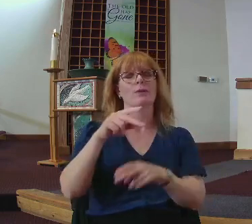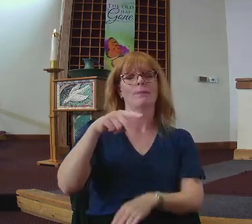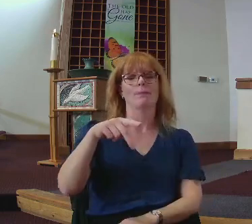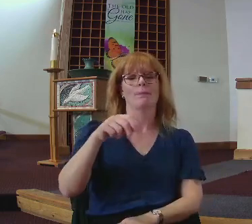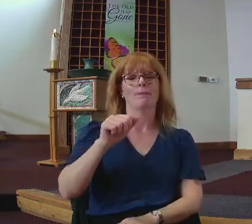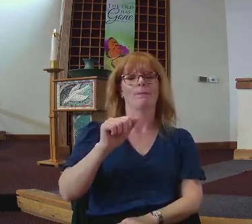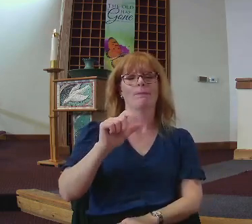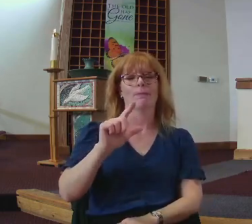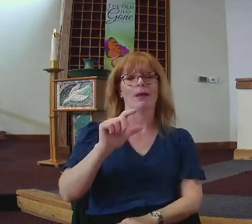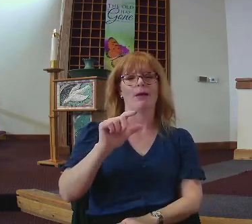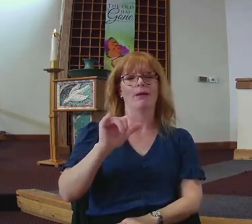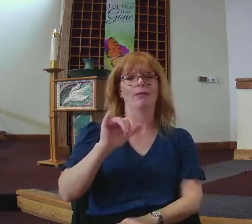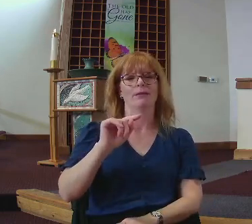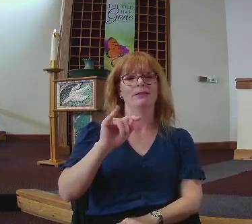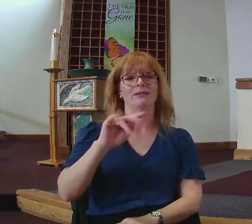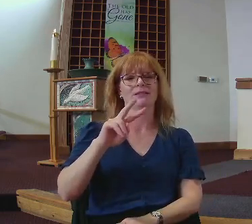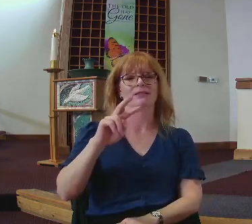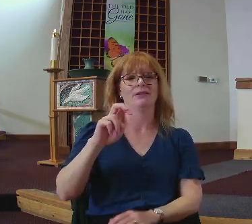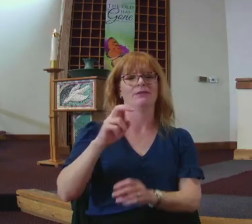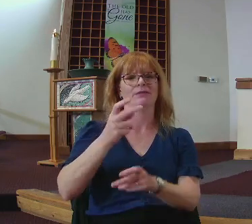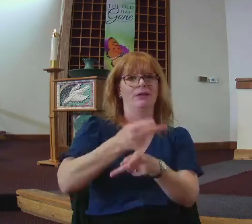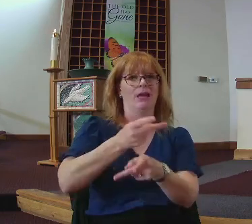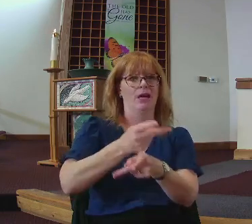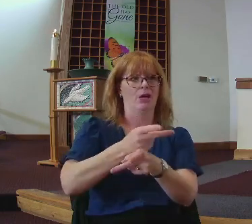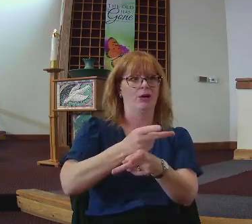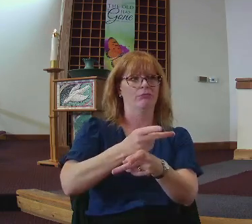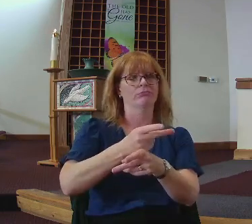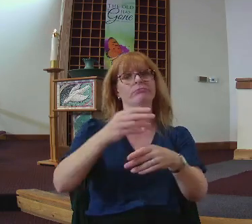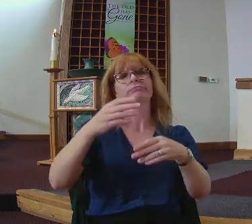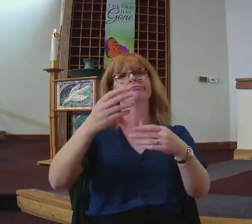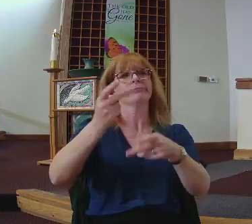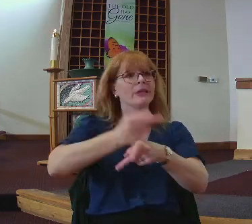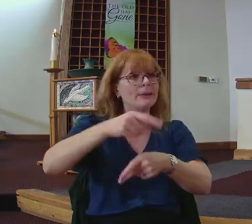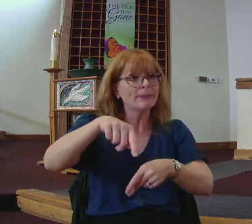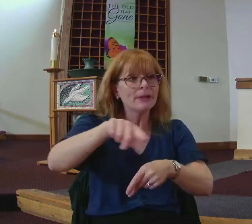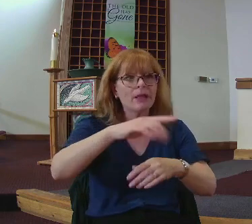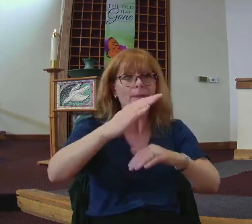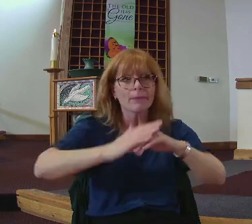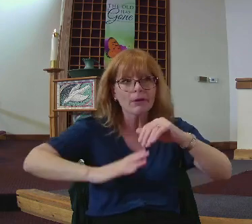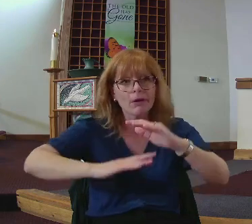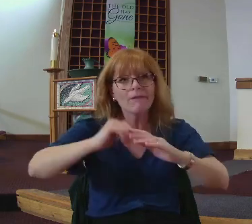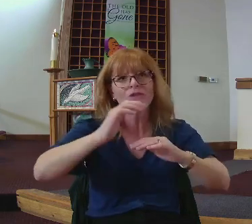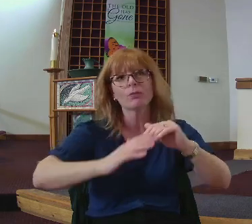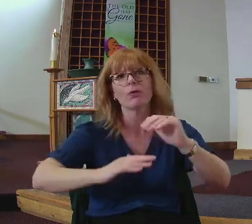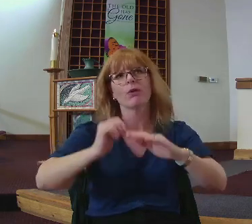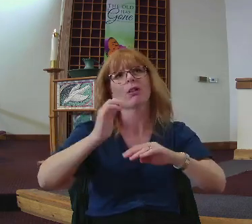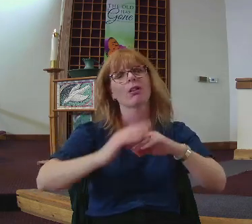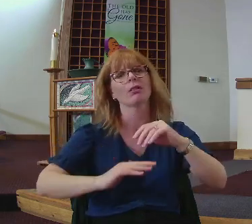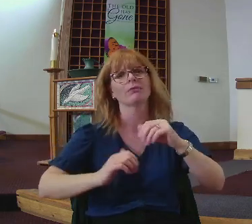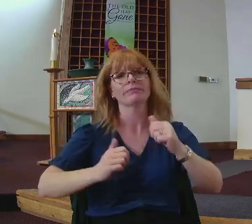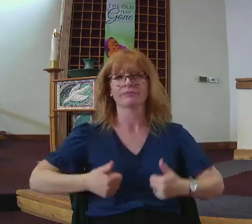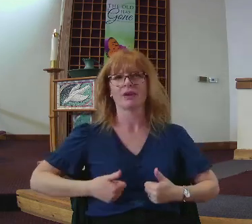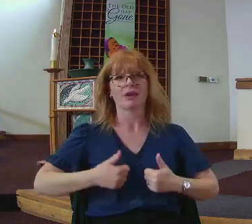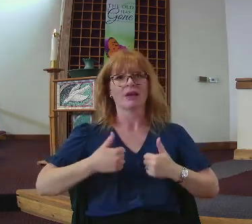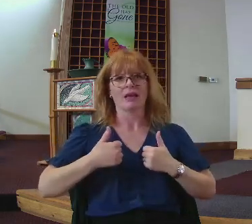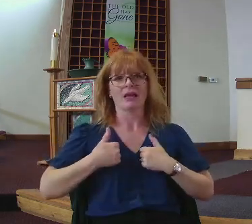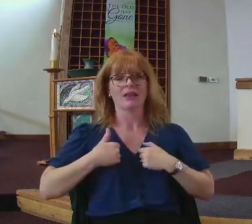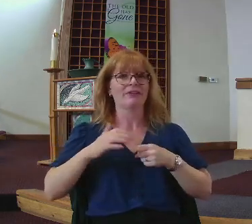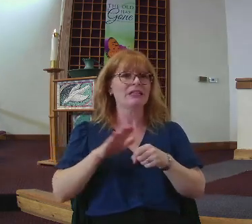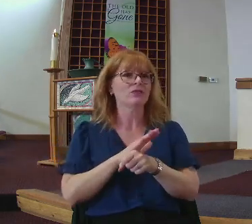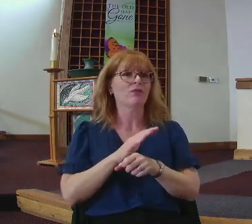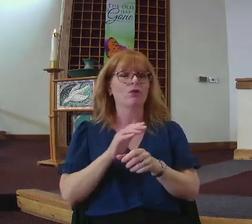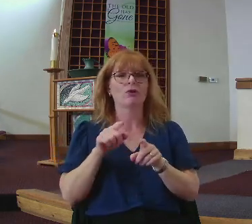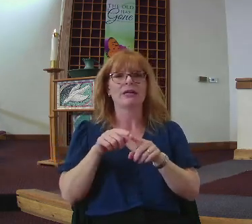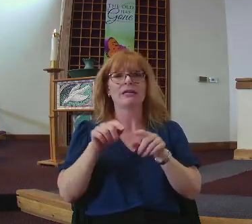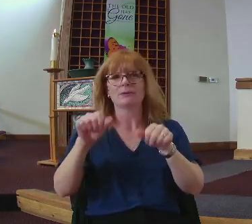care, trying to help keep someone comfortable and live as fully as possible with the time left. Now,